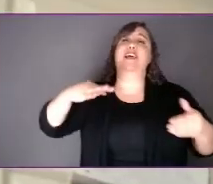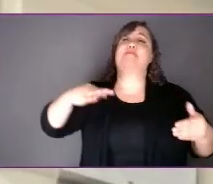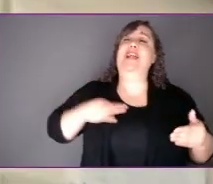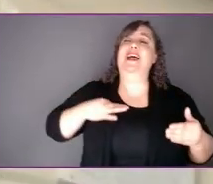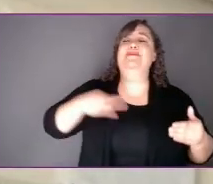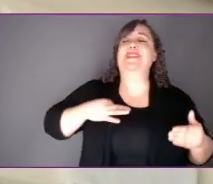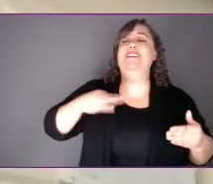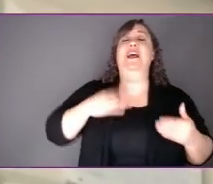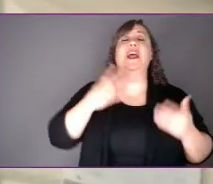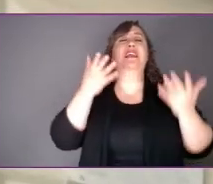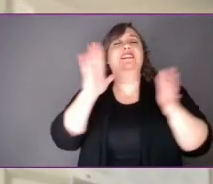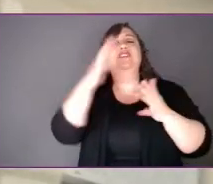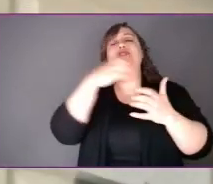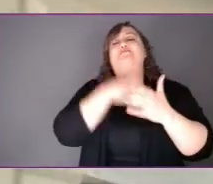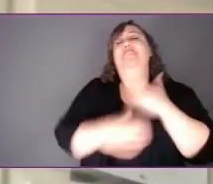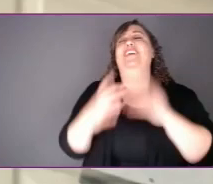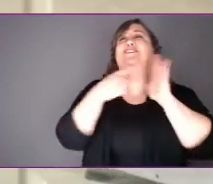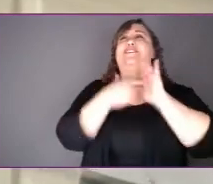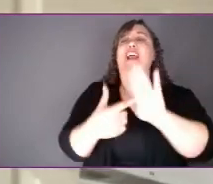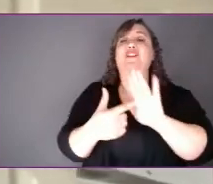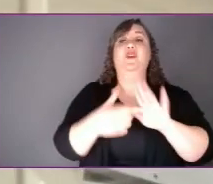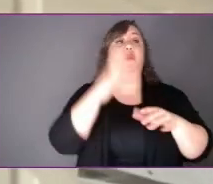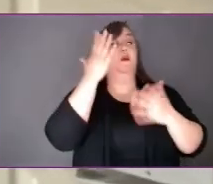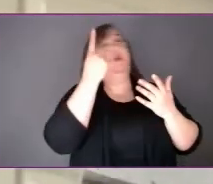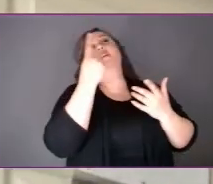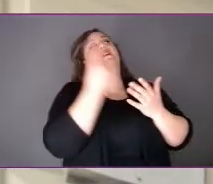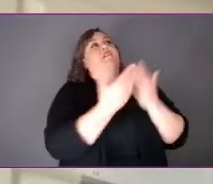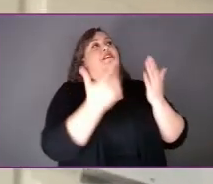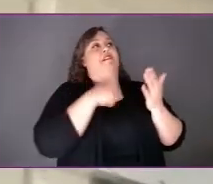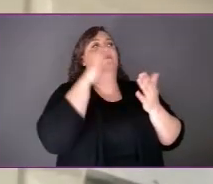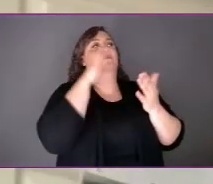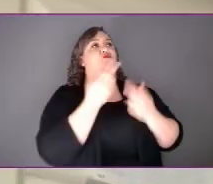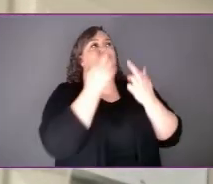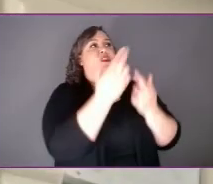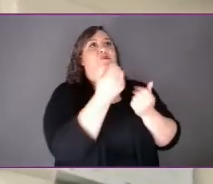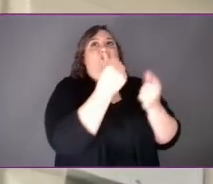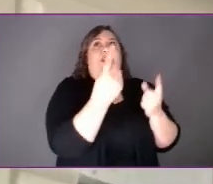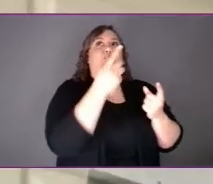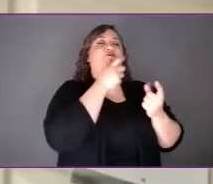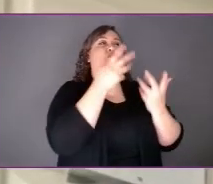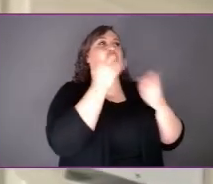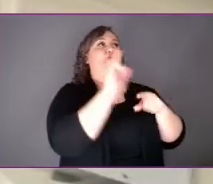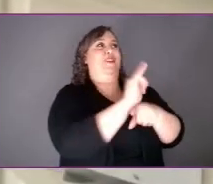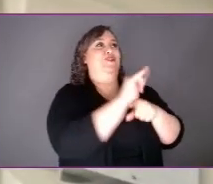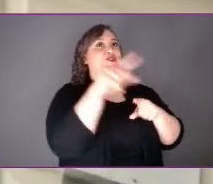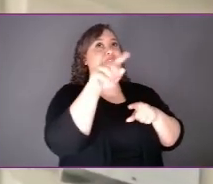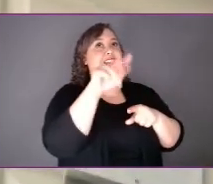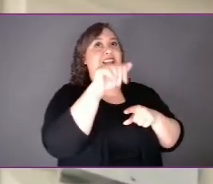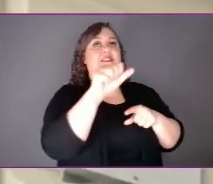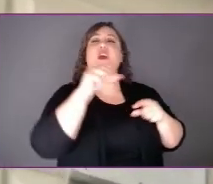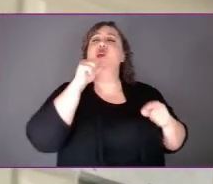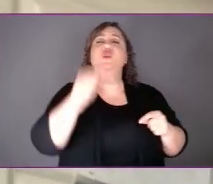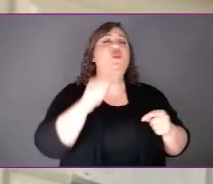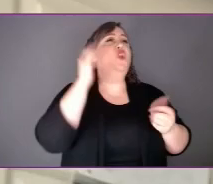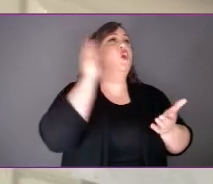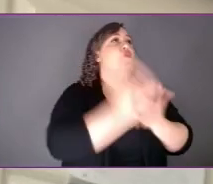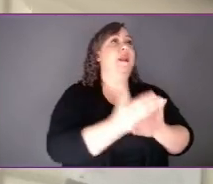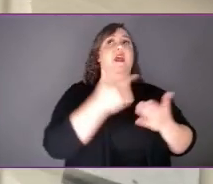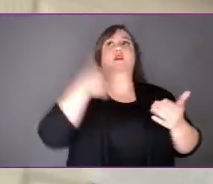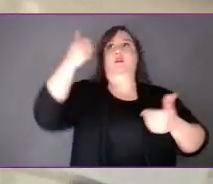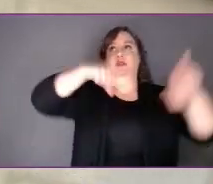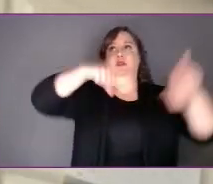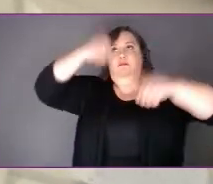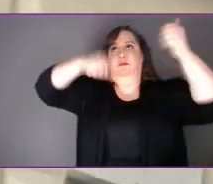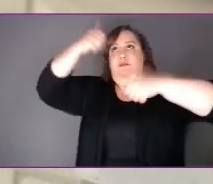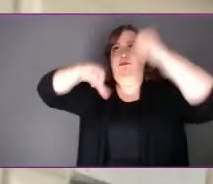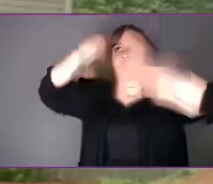One thing I'd want to recommend to anyone who wants to intern at NASA is to not quit. I got rejected from like 20 different positions before I got the interview for